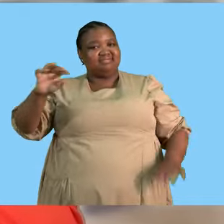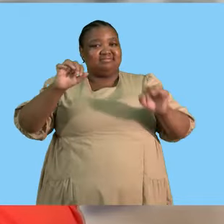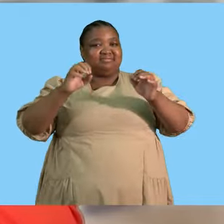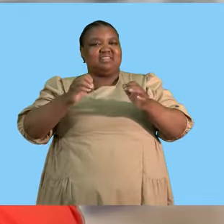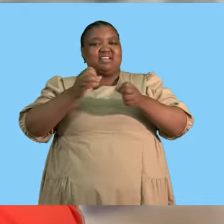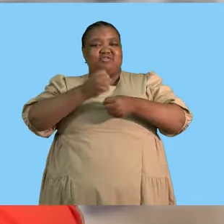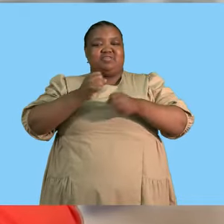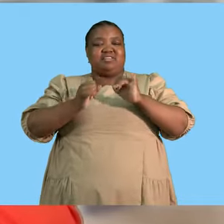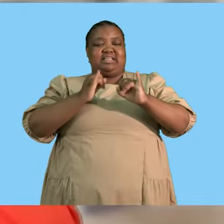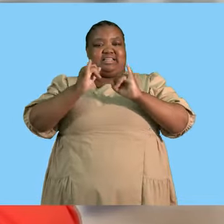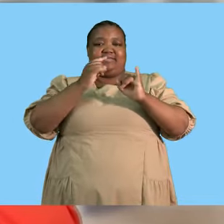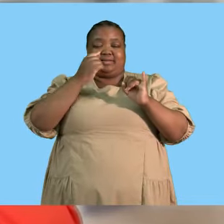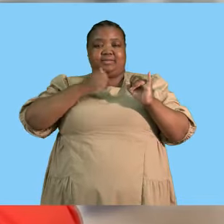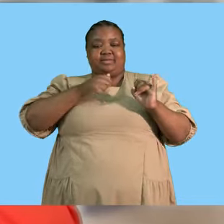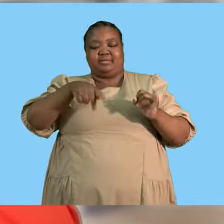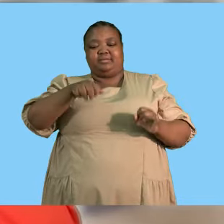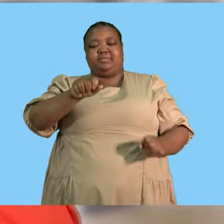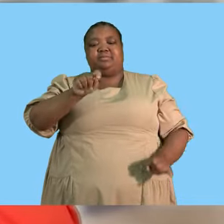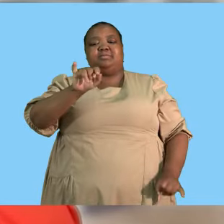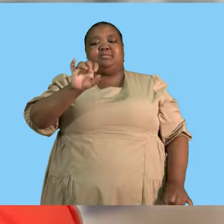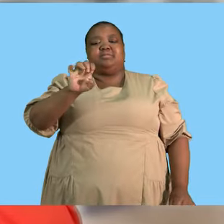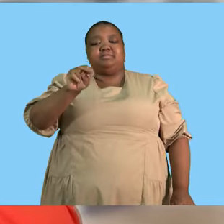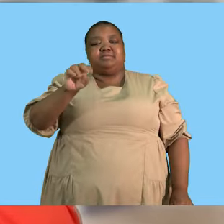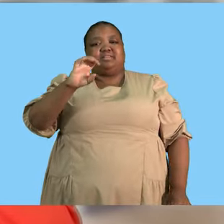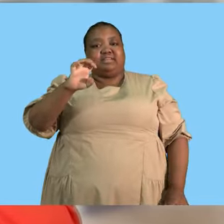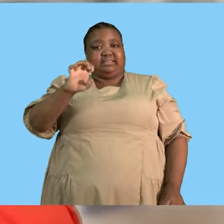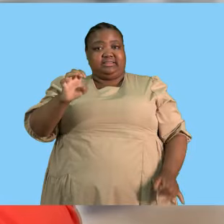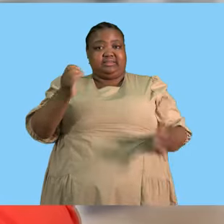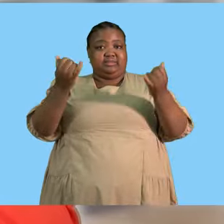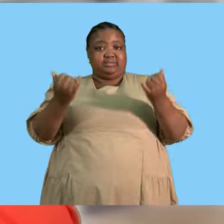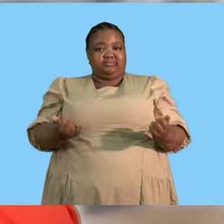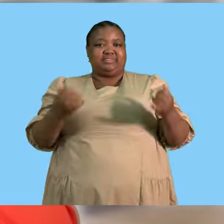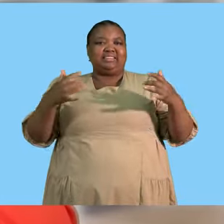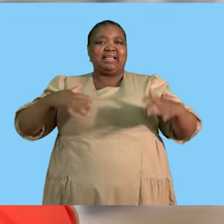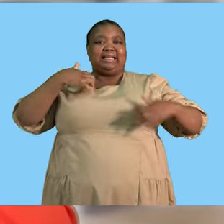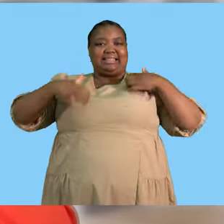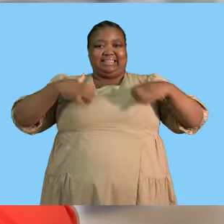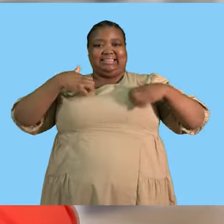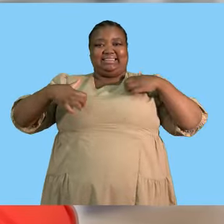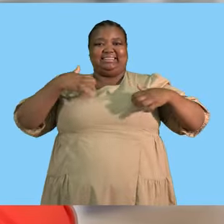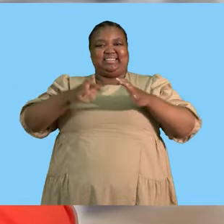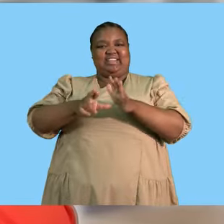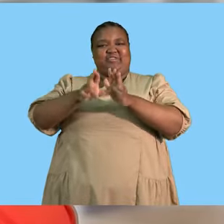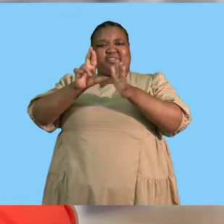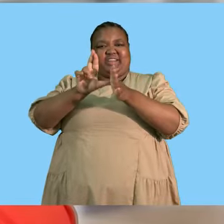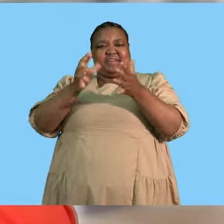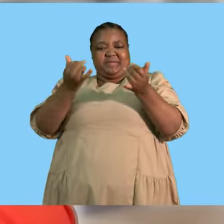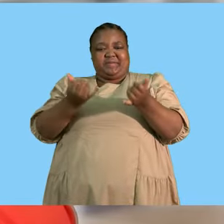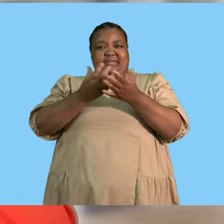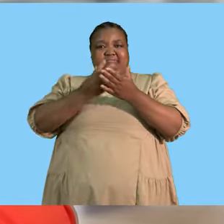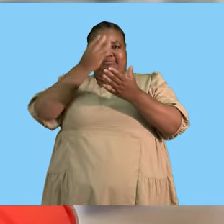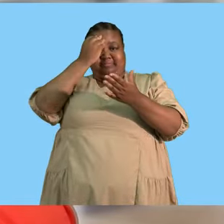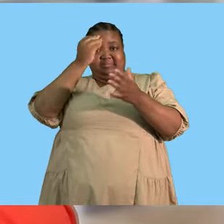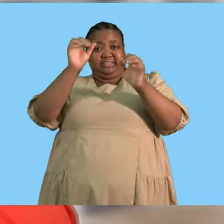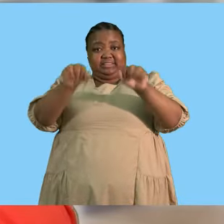Good day, grade 11s. My name is Patience Ngubeni, and I will be taking you through today's exciting revision lesson